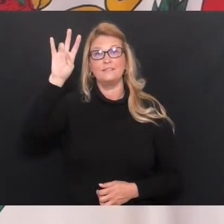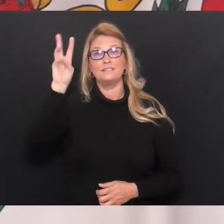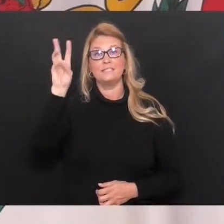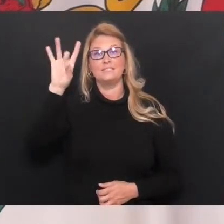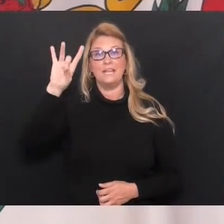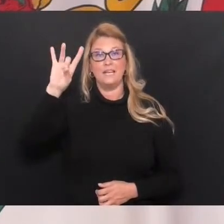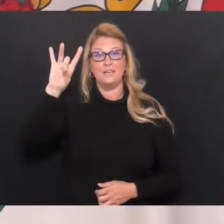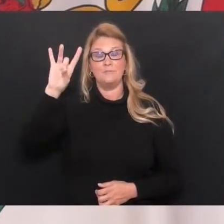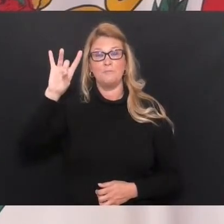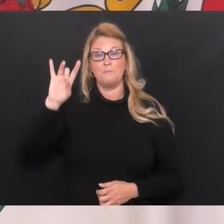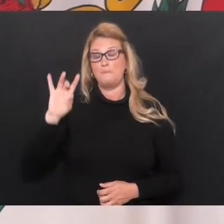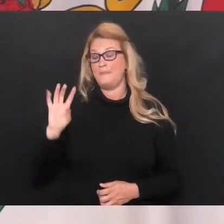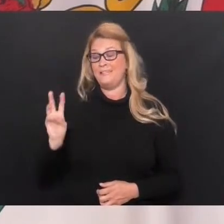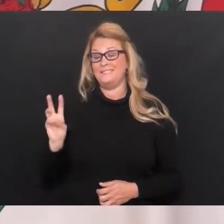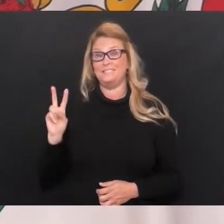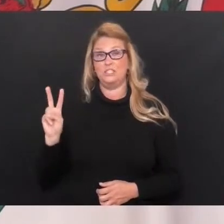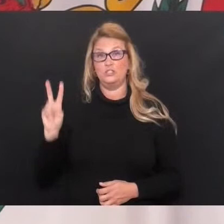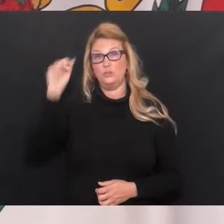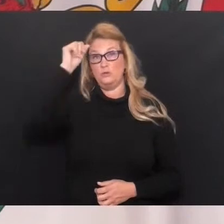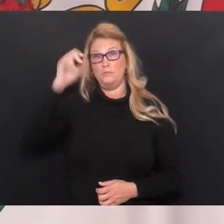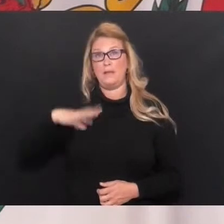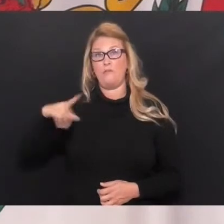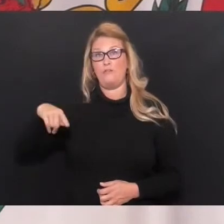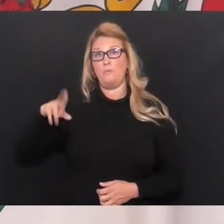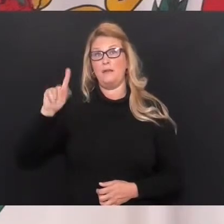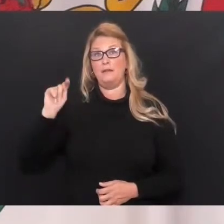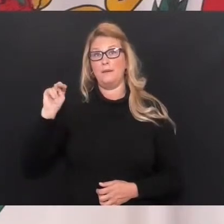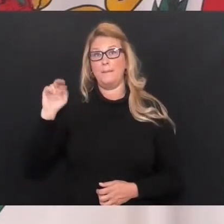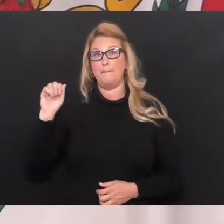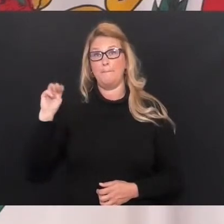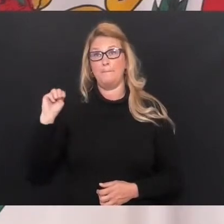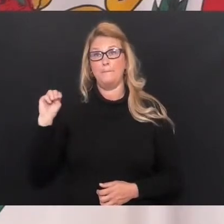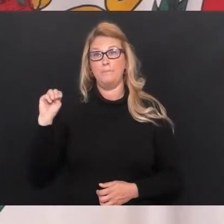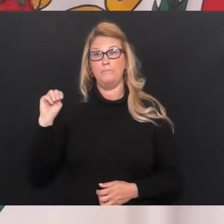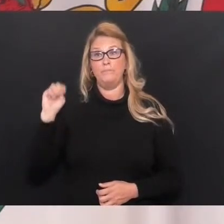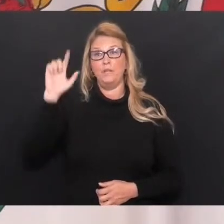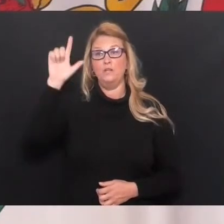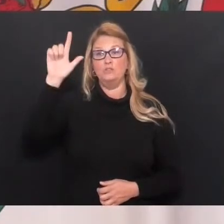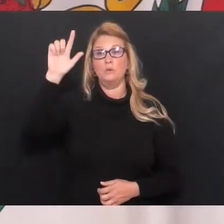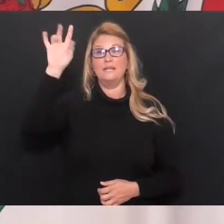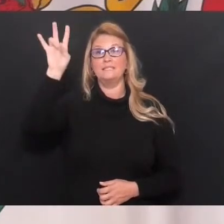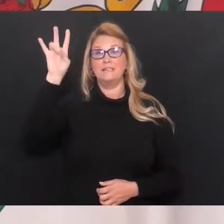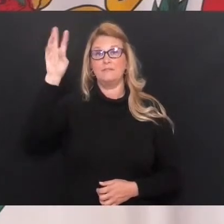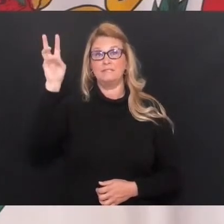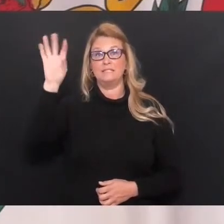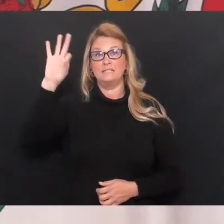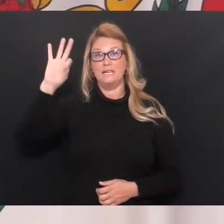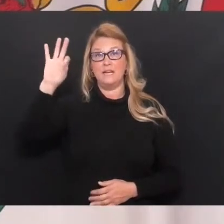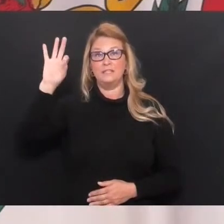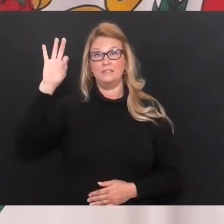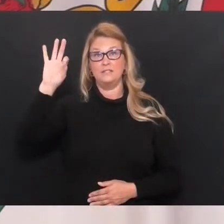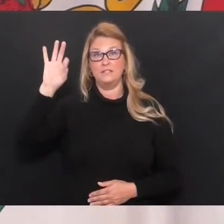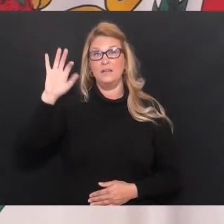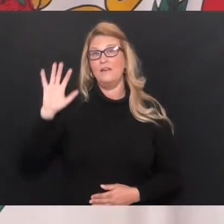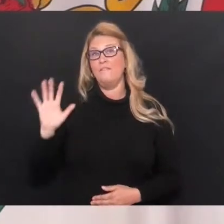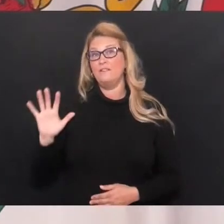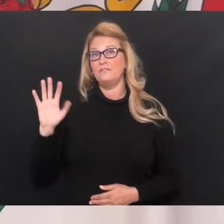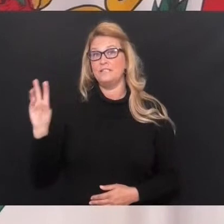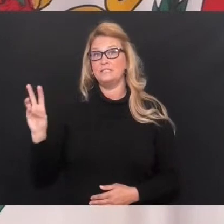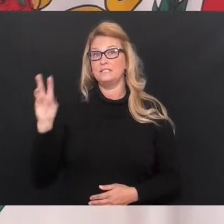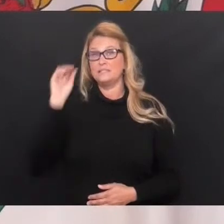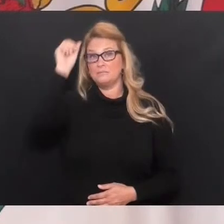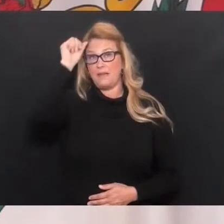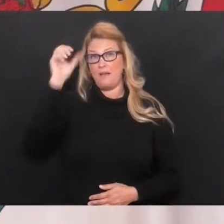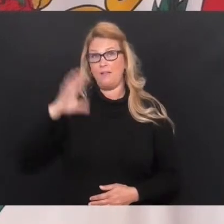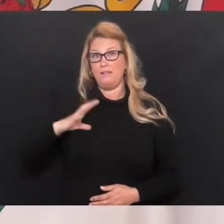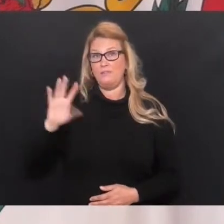2,768th death is a 62-year-old male from Putnam County. Our 2,769th death is a 56-year-old male from